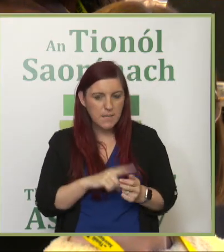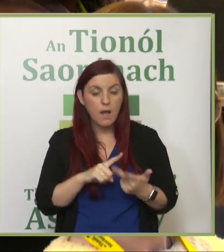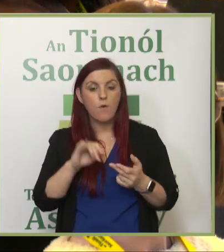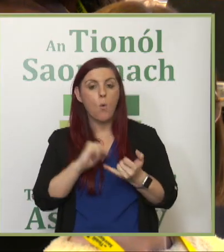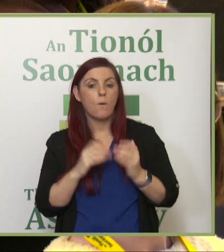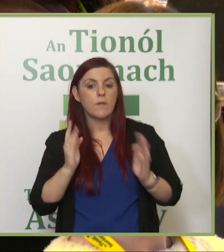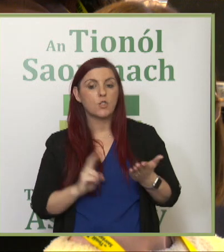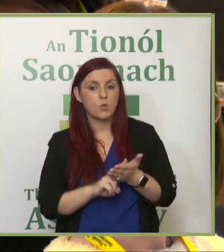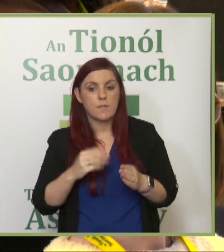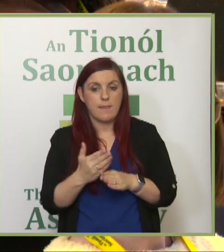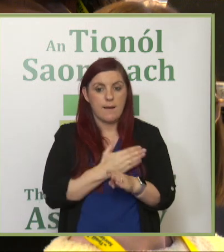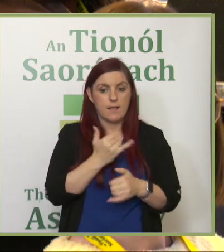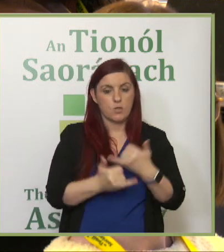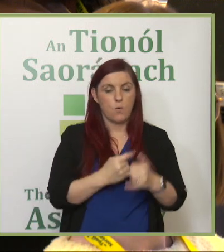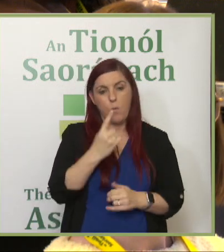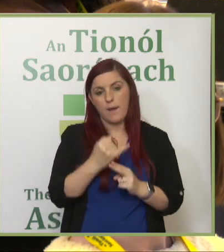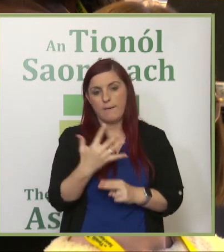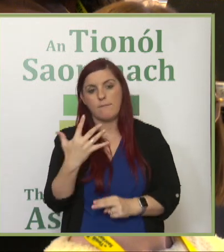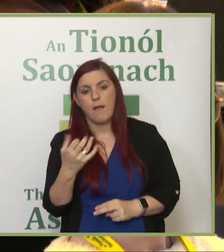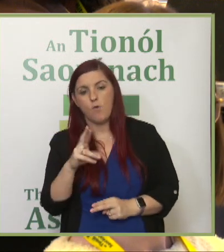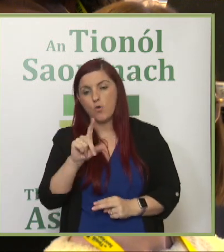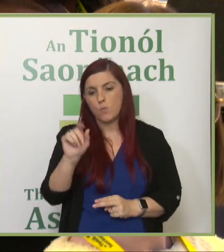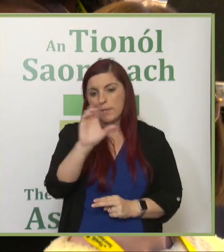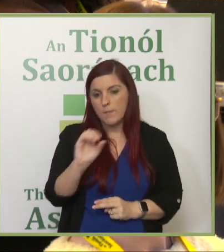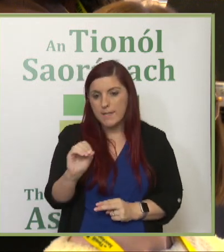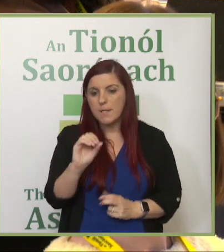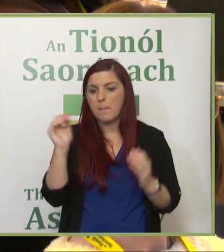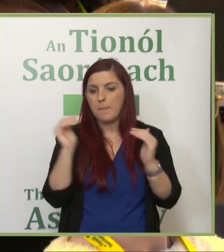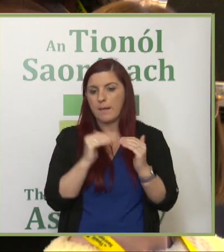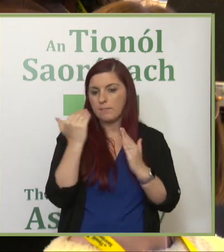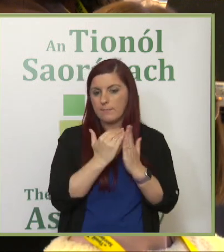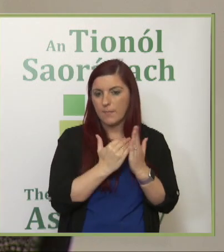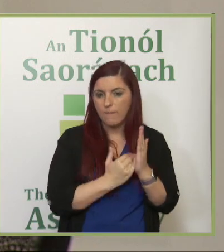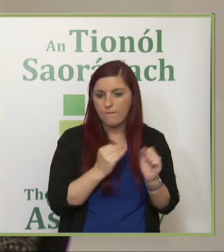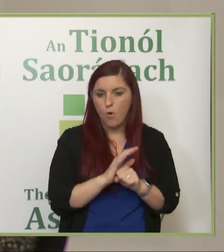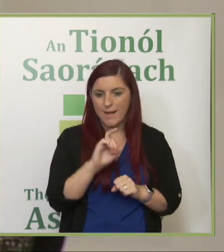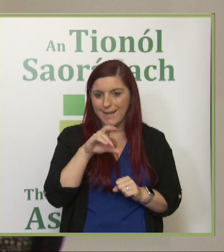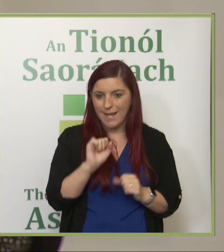used cannabis in the last year, 1 in 5 or 20% met the criteria for cannabis use disorder.